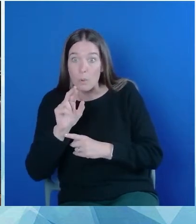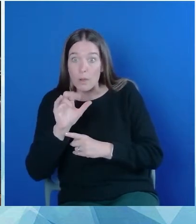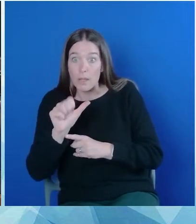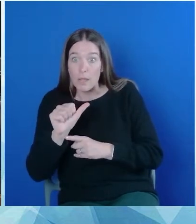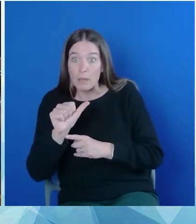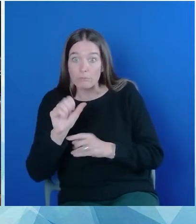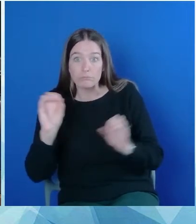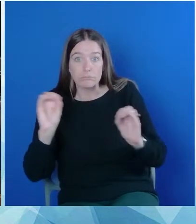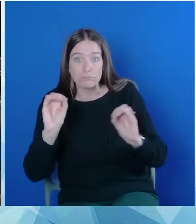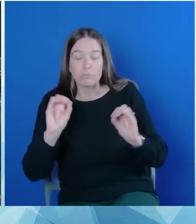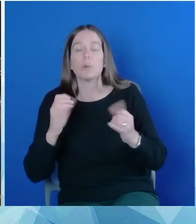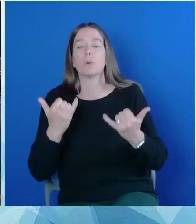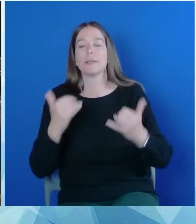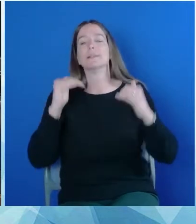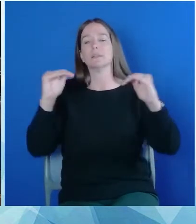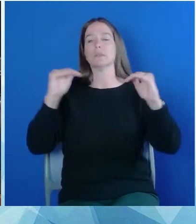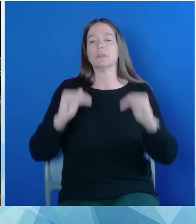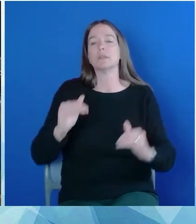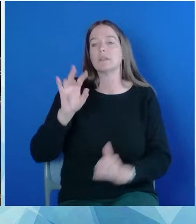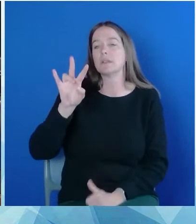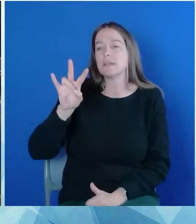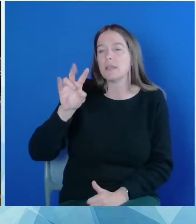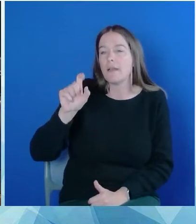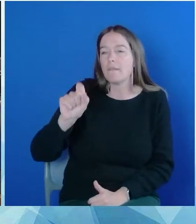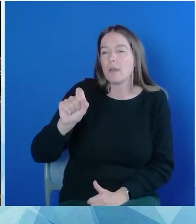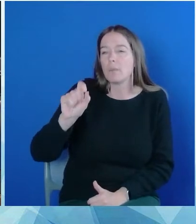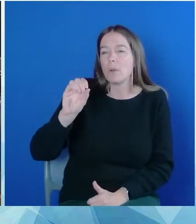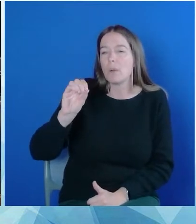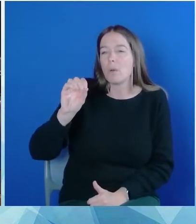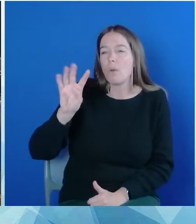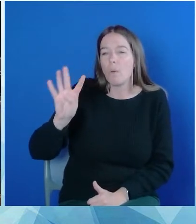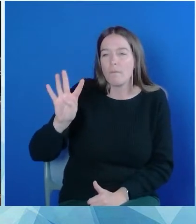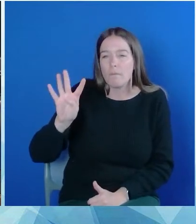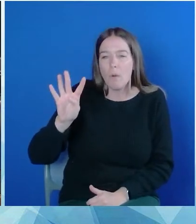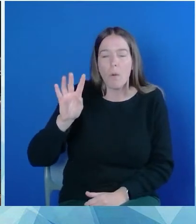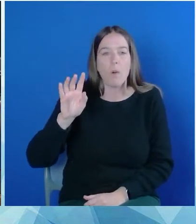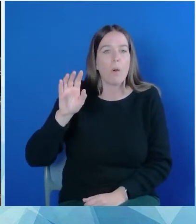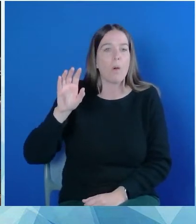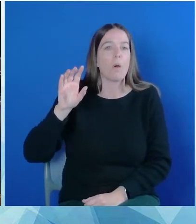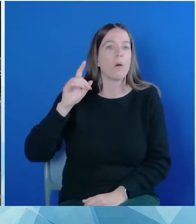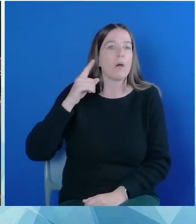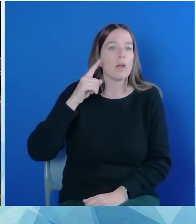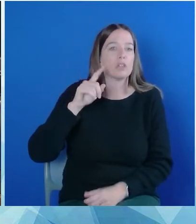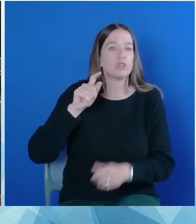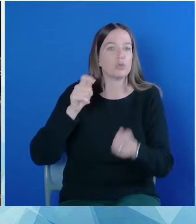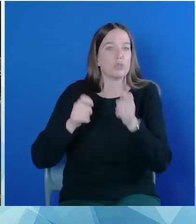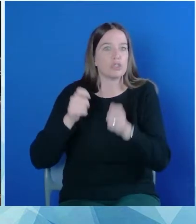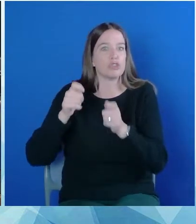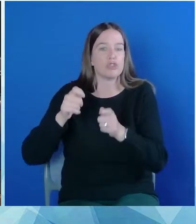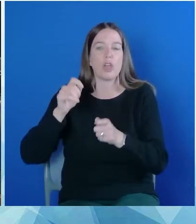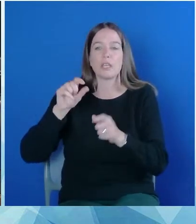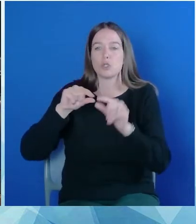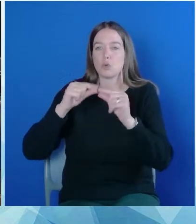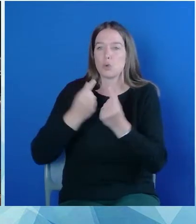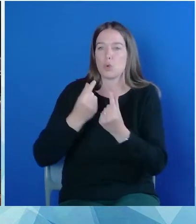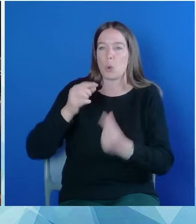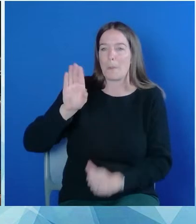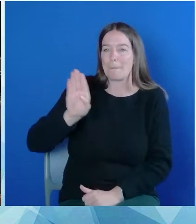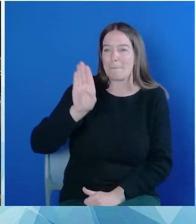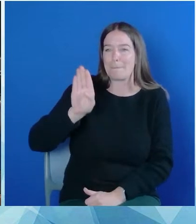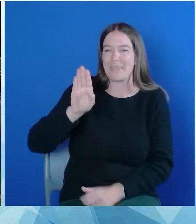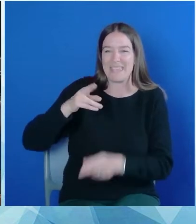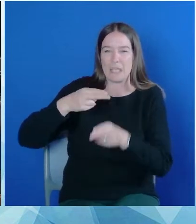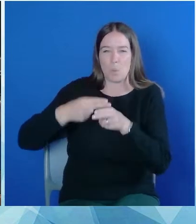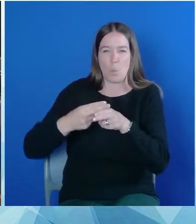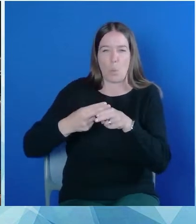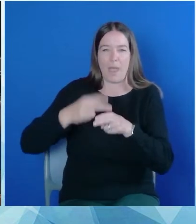the discussion and possible action request to state legislator to adjust Group B weights for students with disabilities. I'm going to guess, Maria,